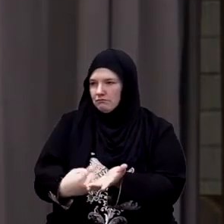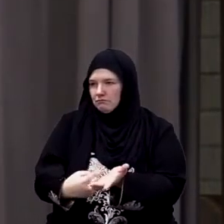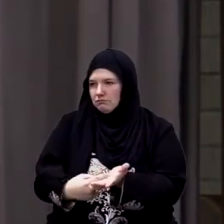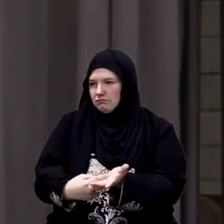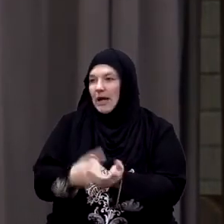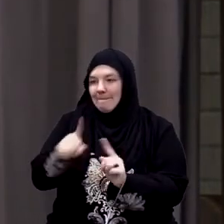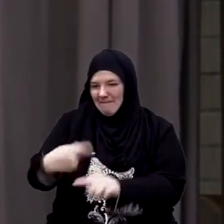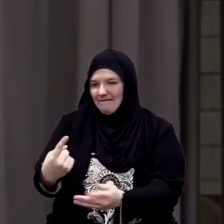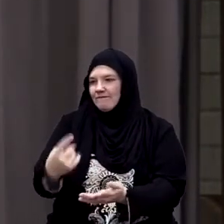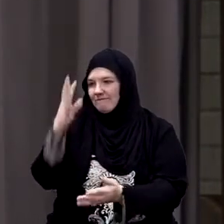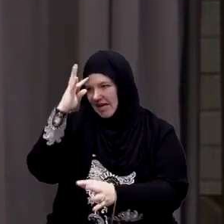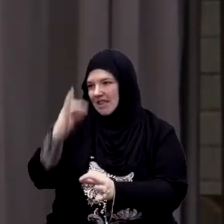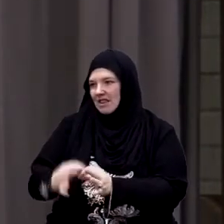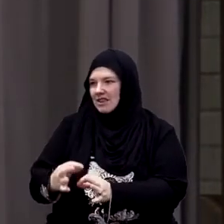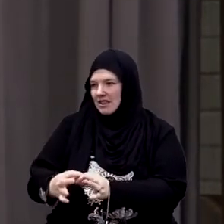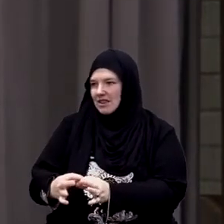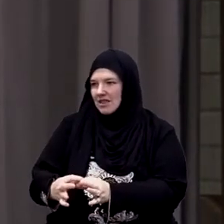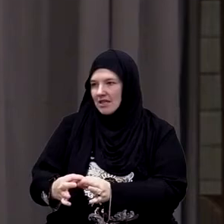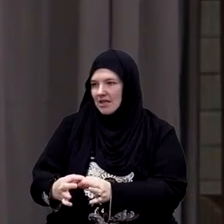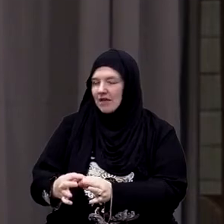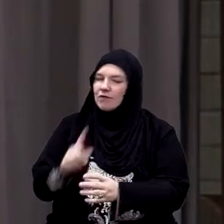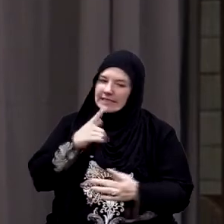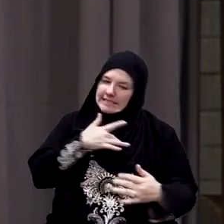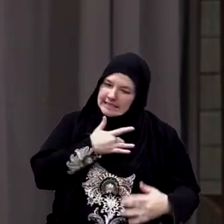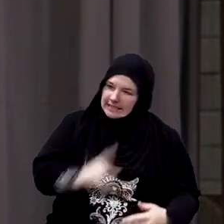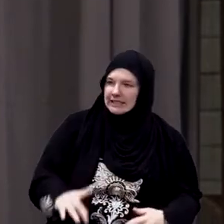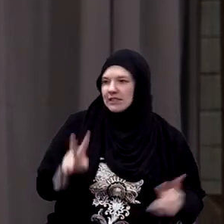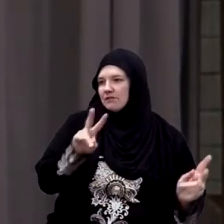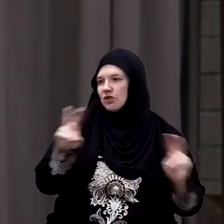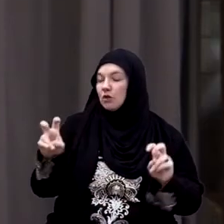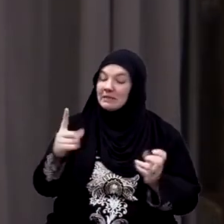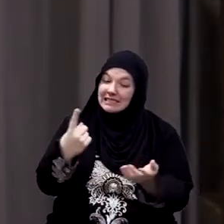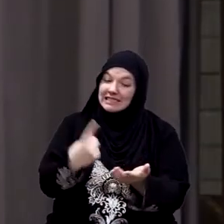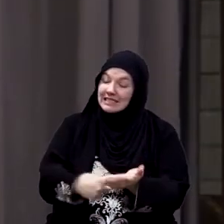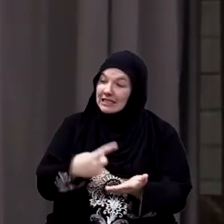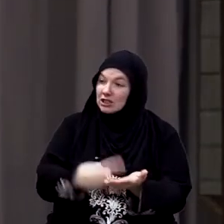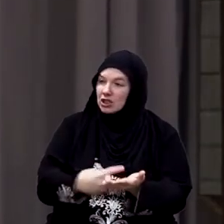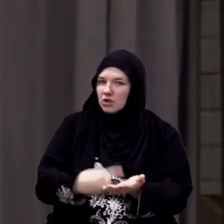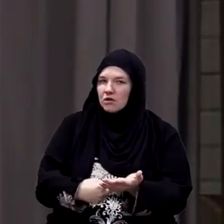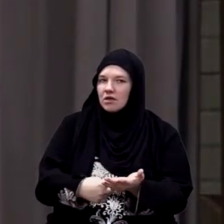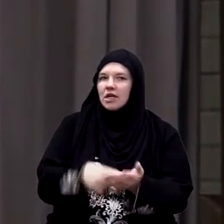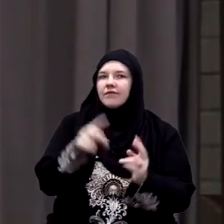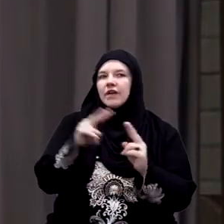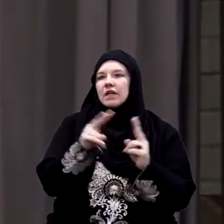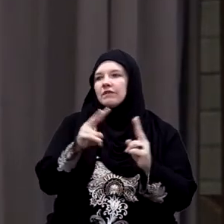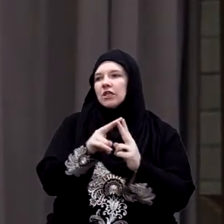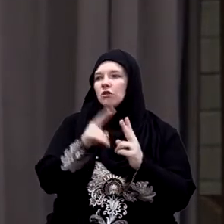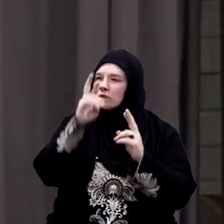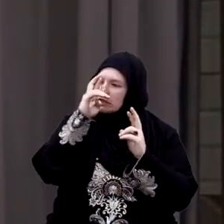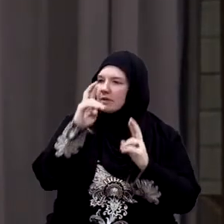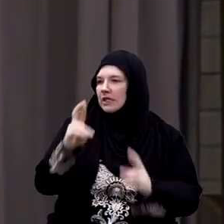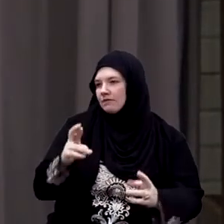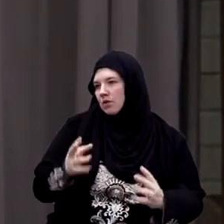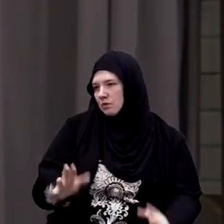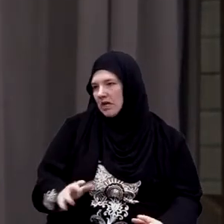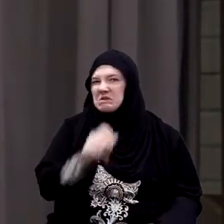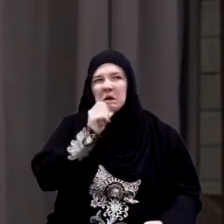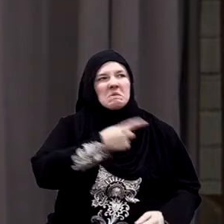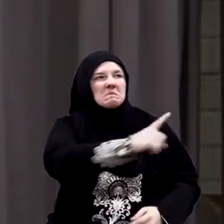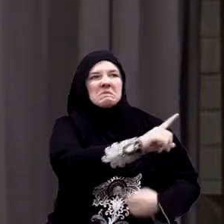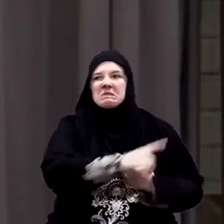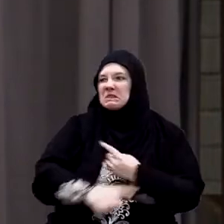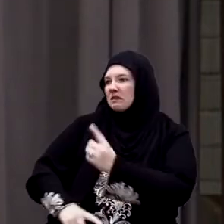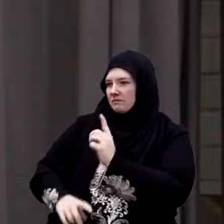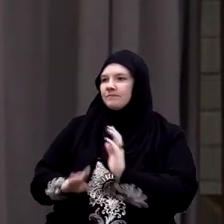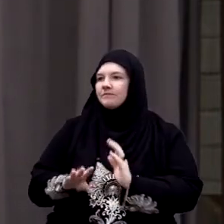over faith, very critical and sensitive issue, but the discussion goes in a very, very respectful way, at least from